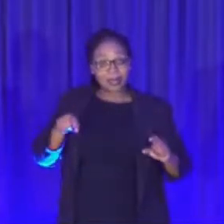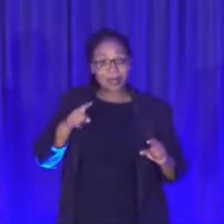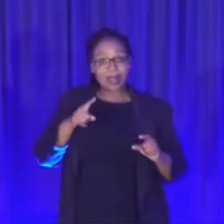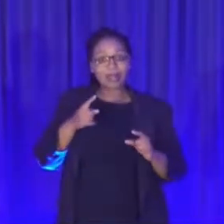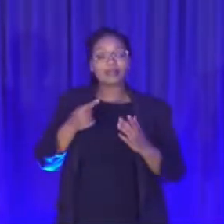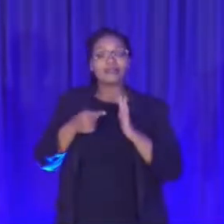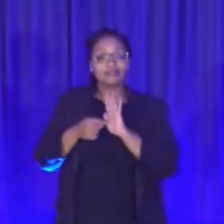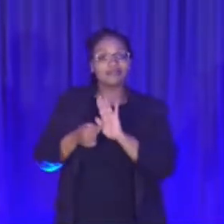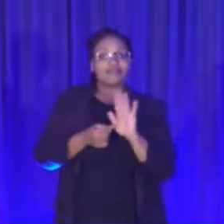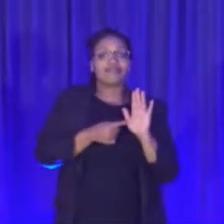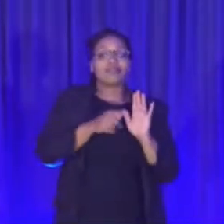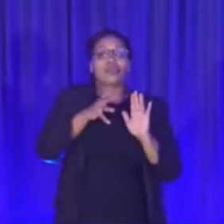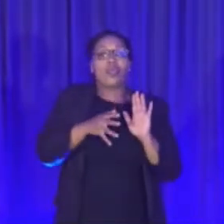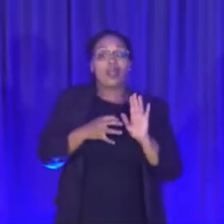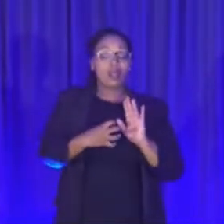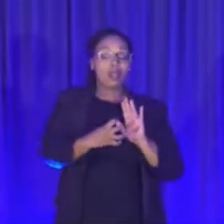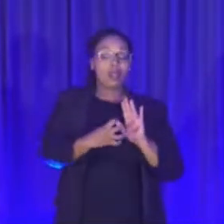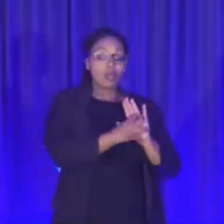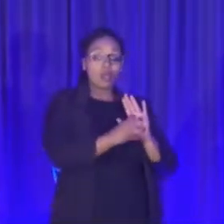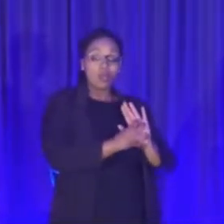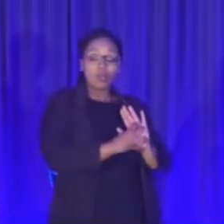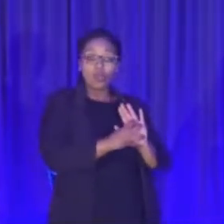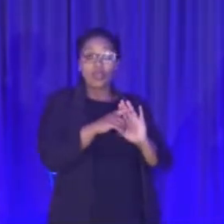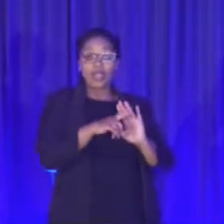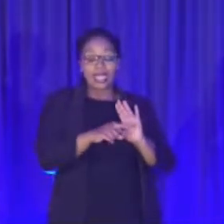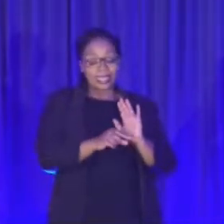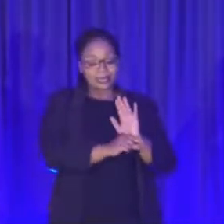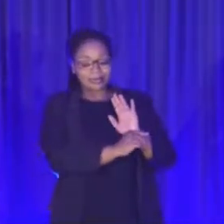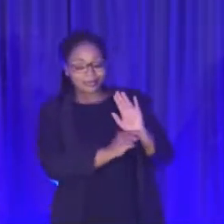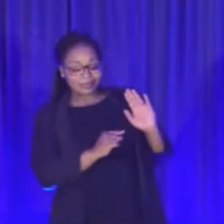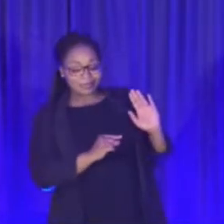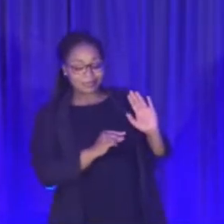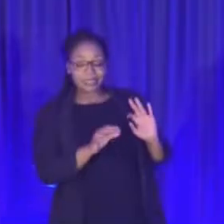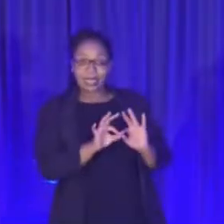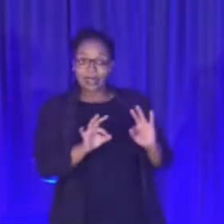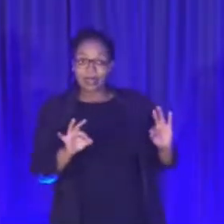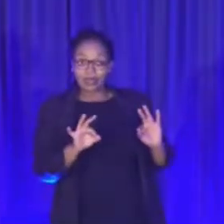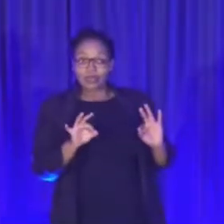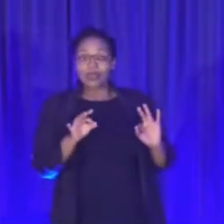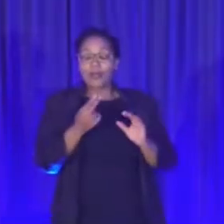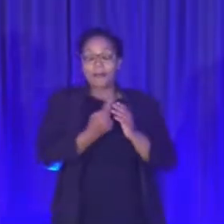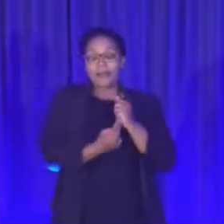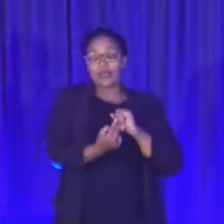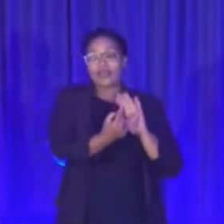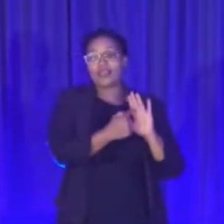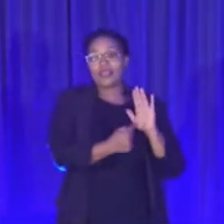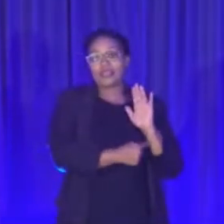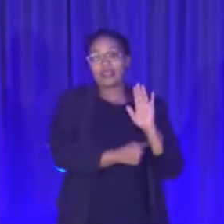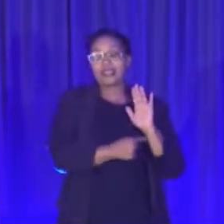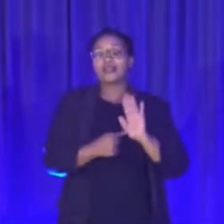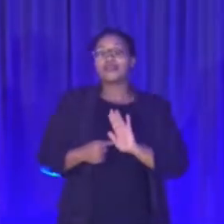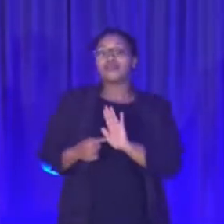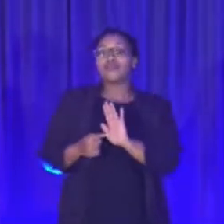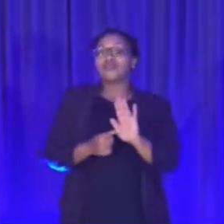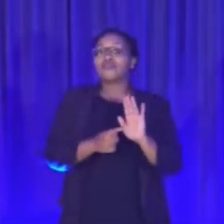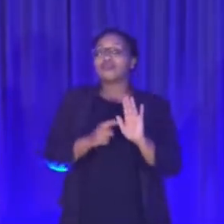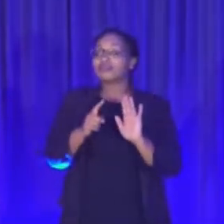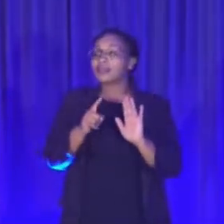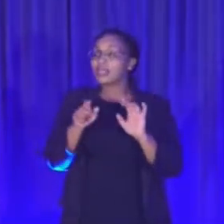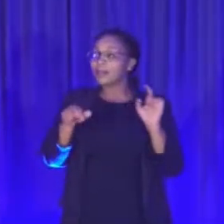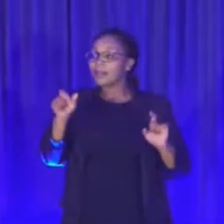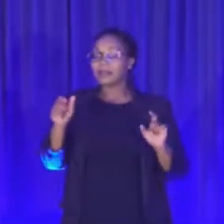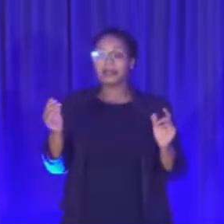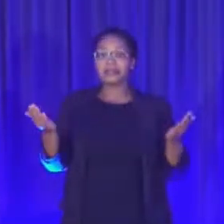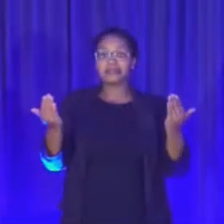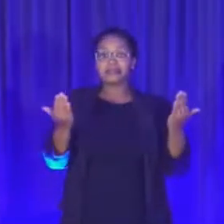The logo and its corresponding tagline are both a call to action and an